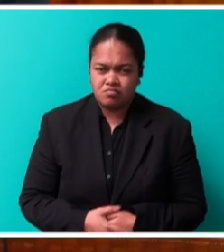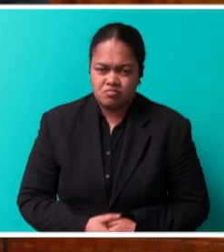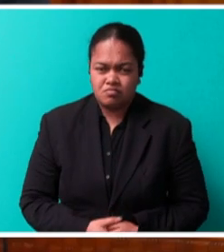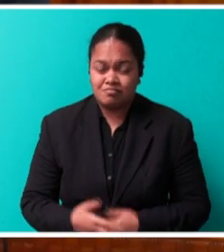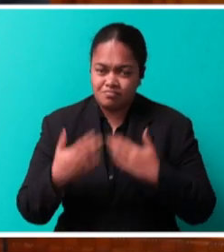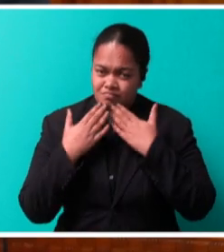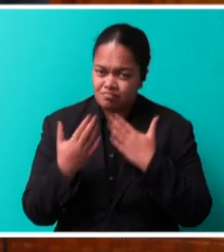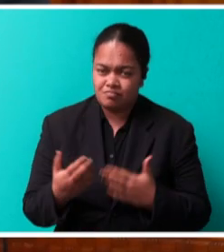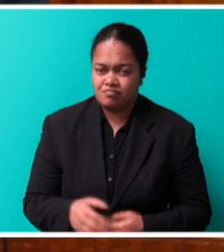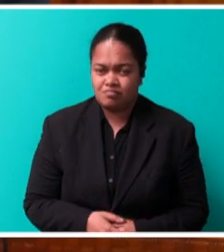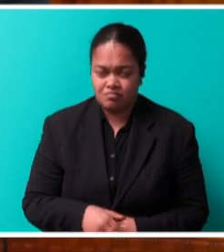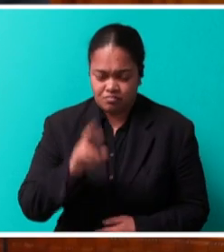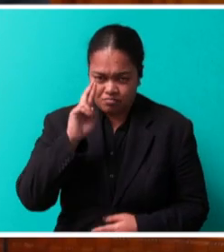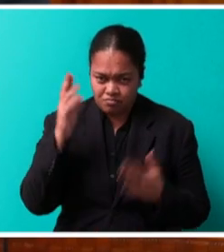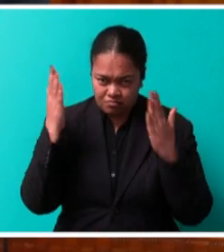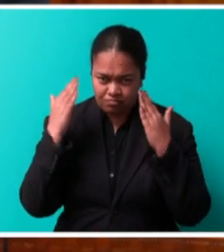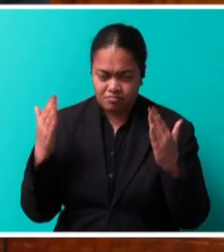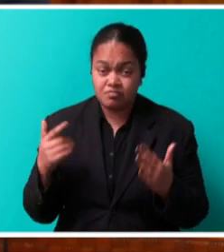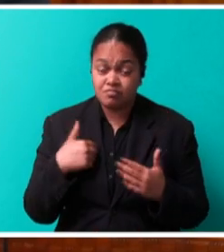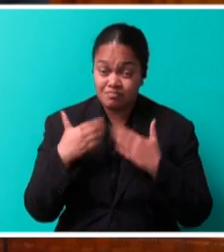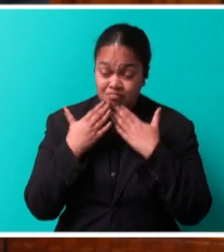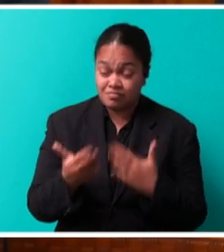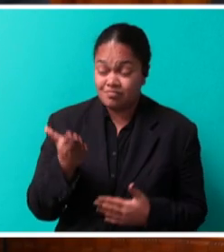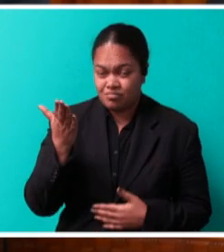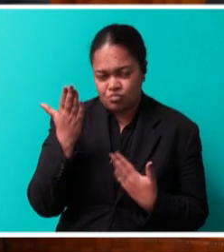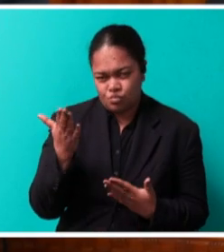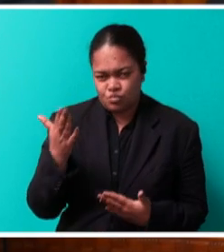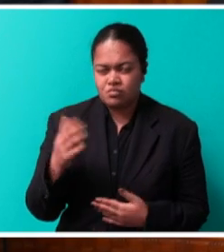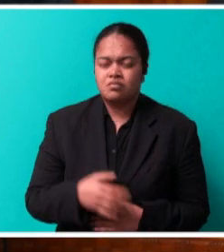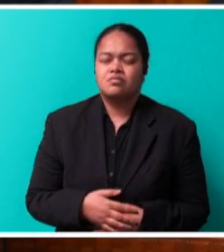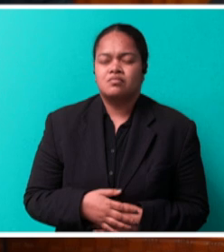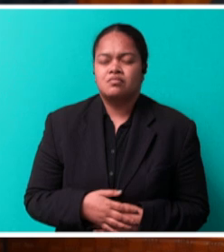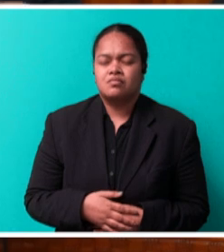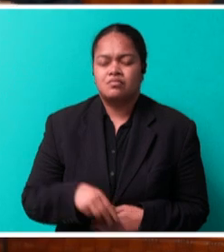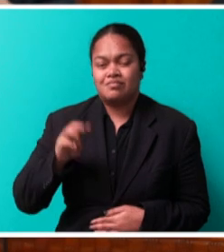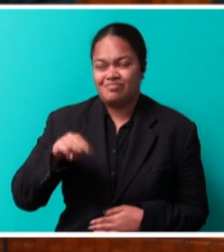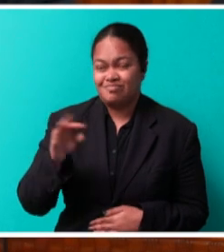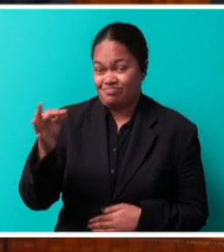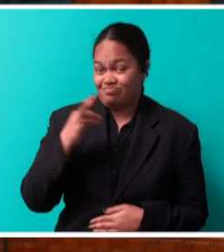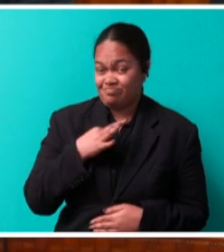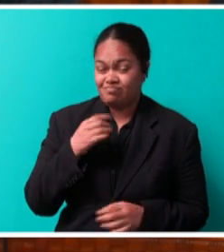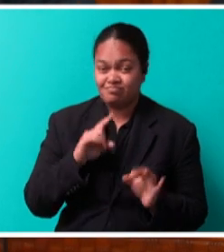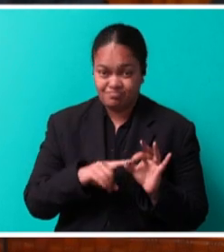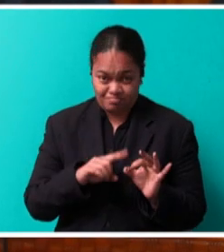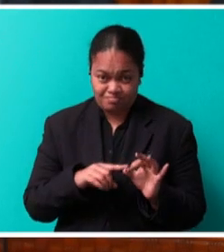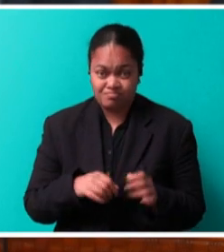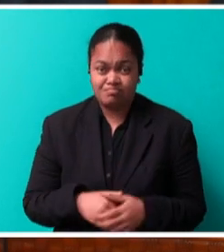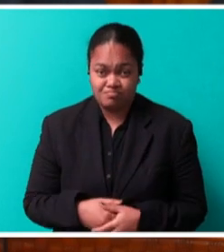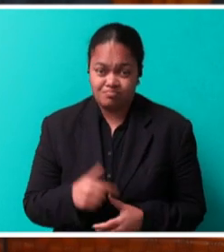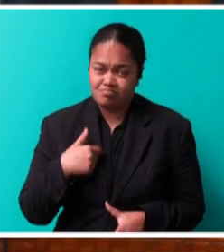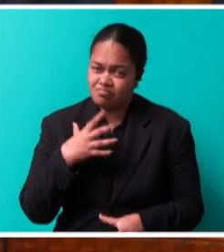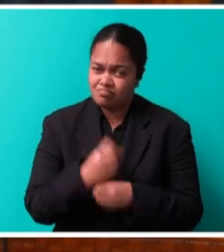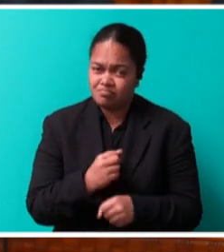Thank you, Mr. Speaker, sir. I thank the Honourable Member, Honourable Vanuatu, for the question. I'm pleased to update